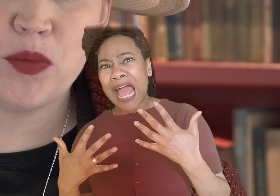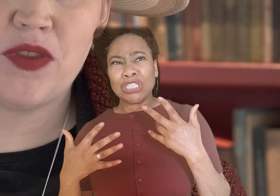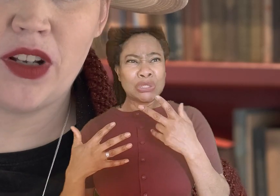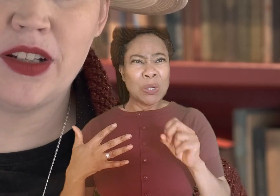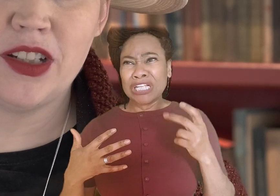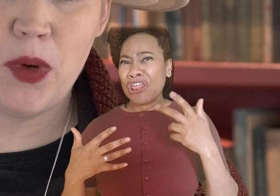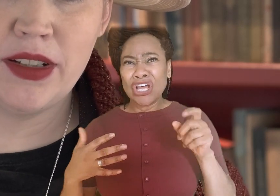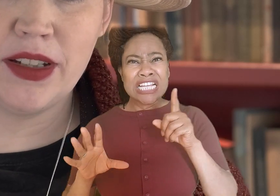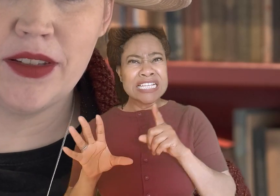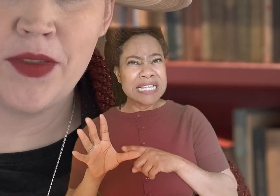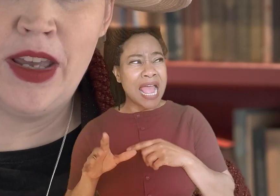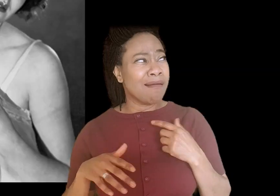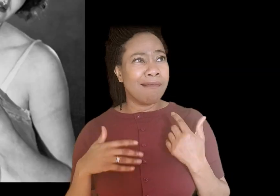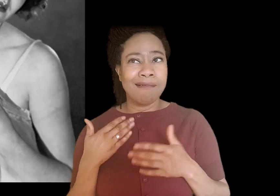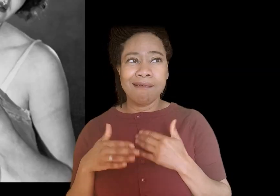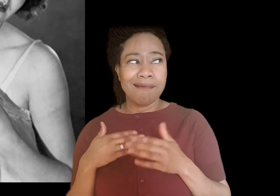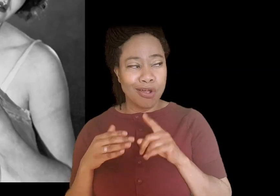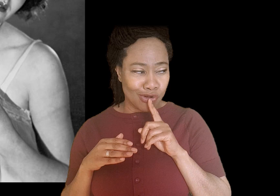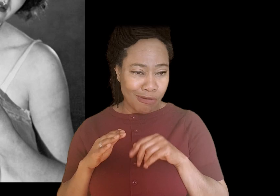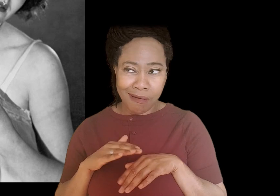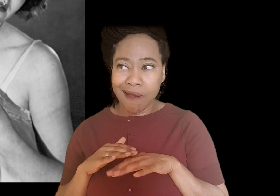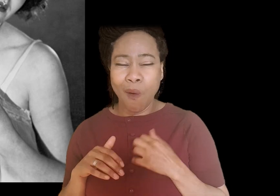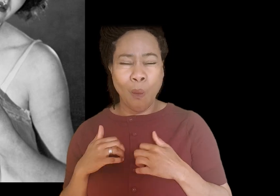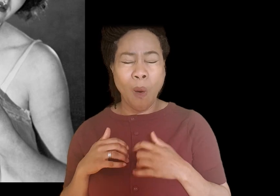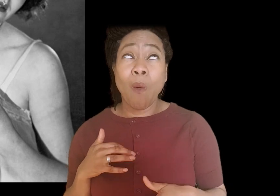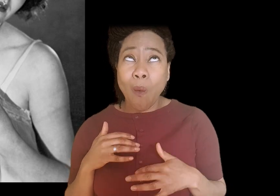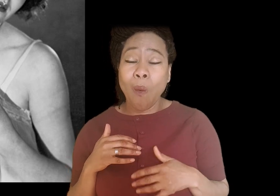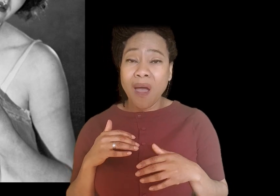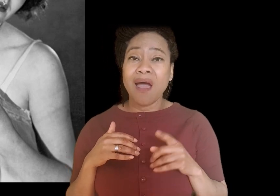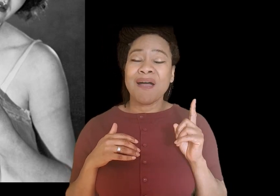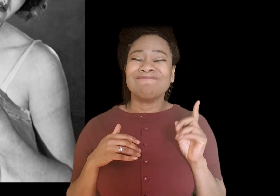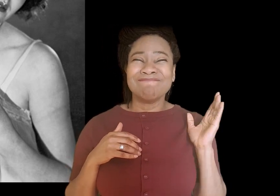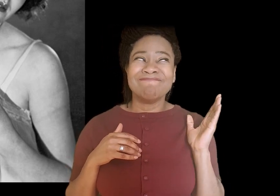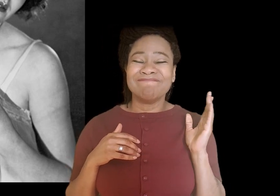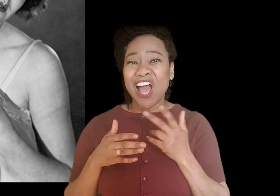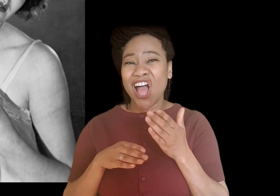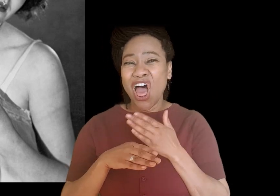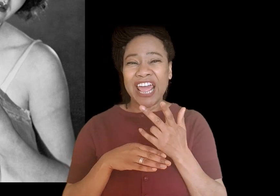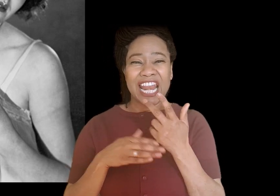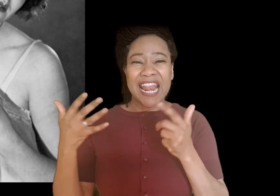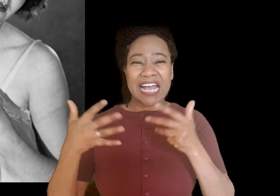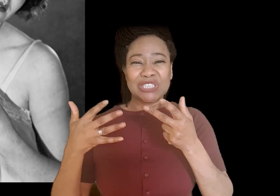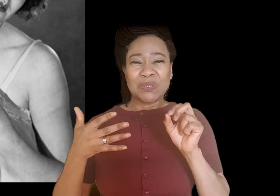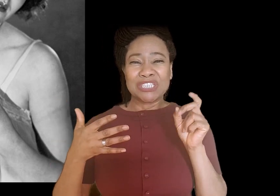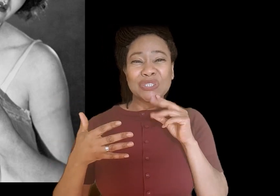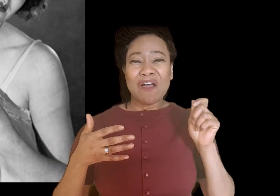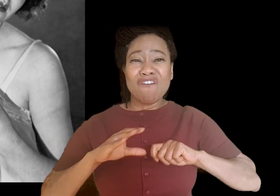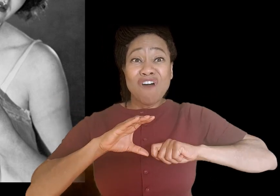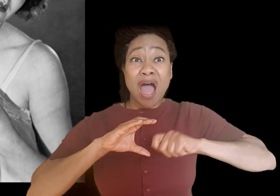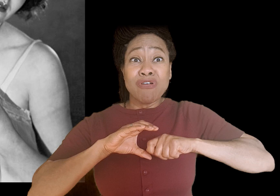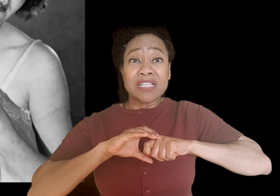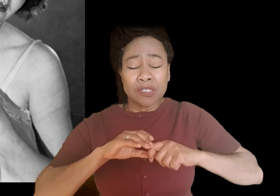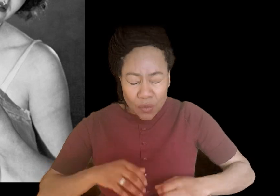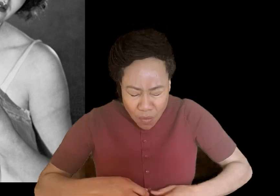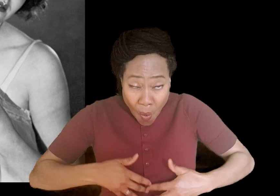porn films of the 1920s. These films showed the actresses using vibrators to get off, and shock horror, they were